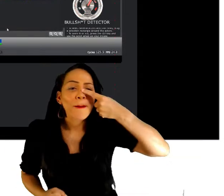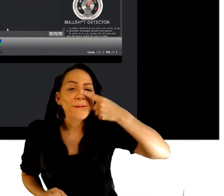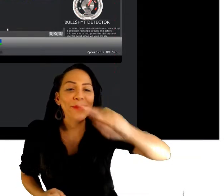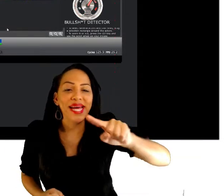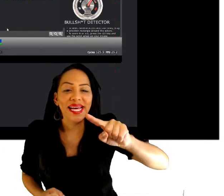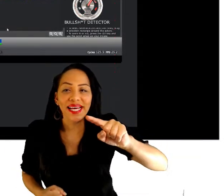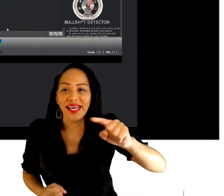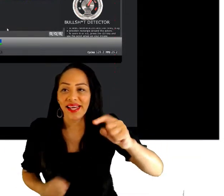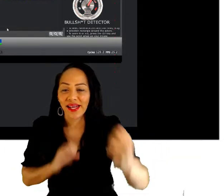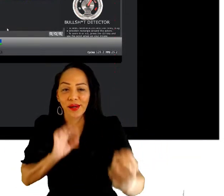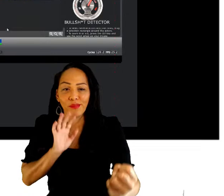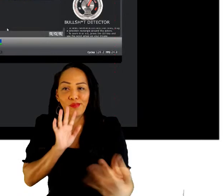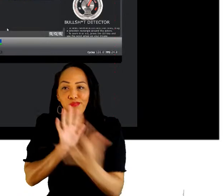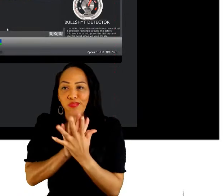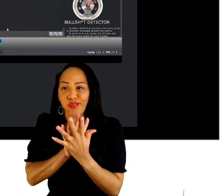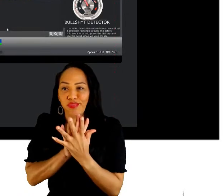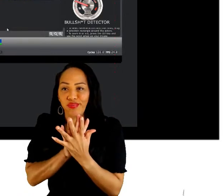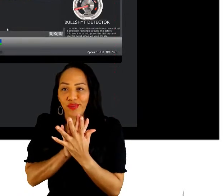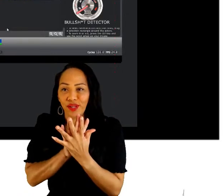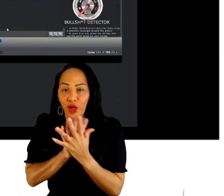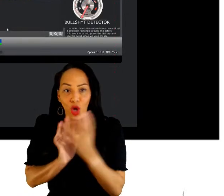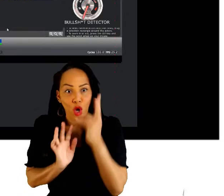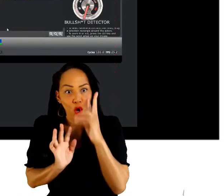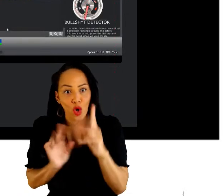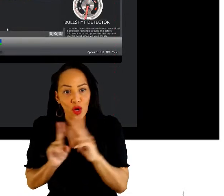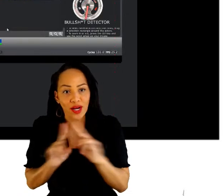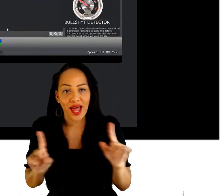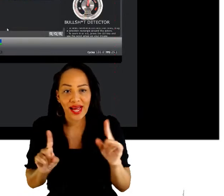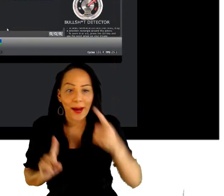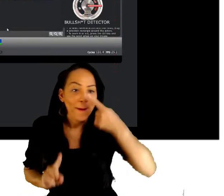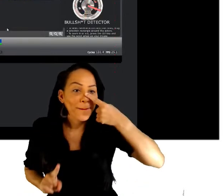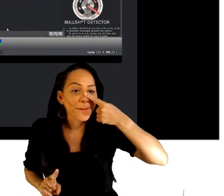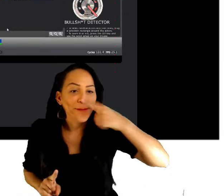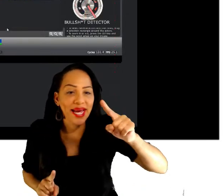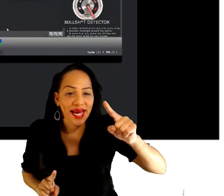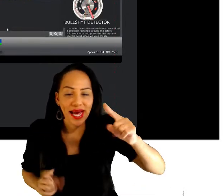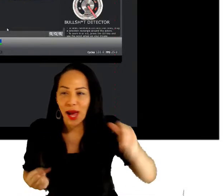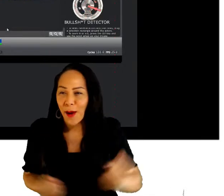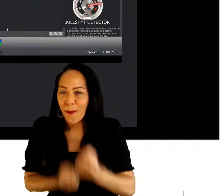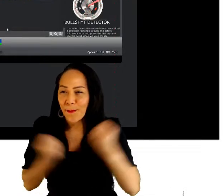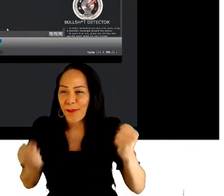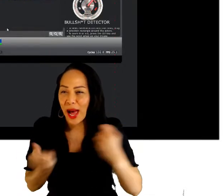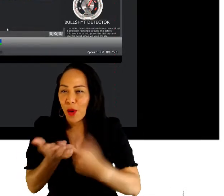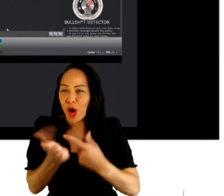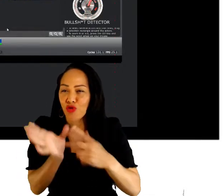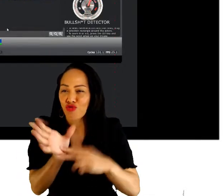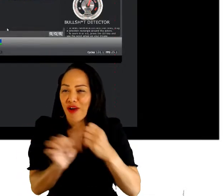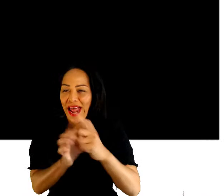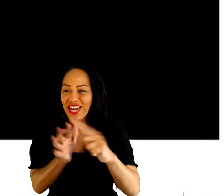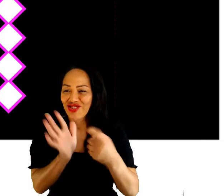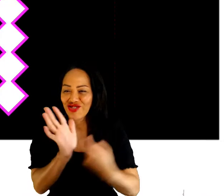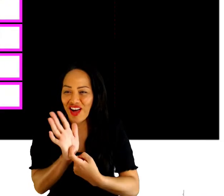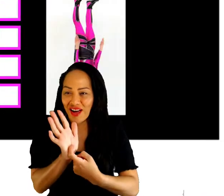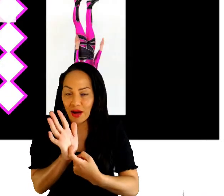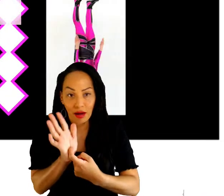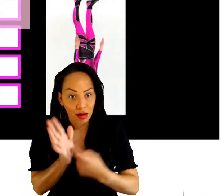you have to imagine that. And I think with this costume and all the digital enhancement, I think she's